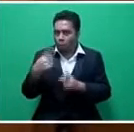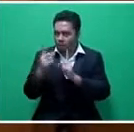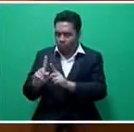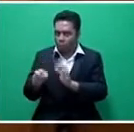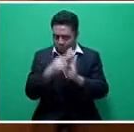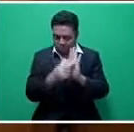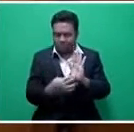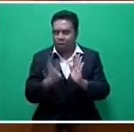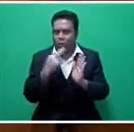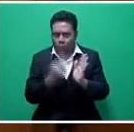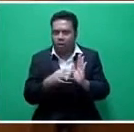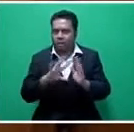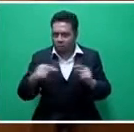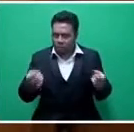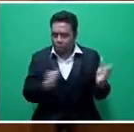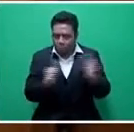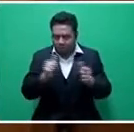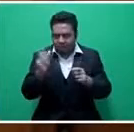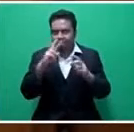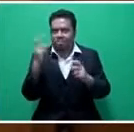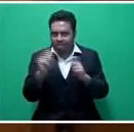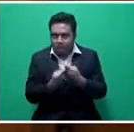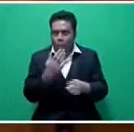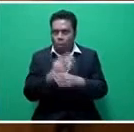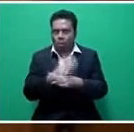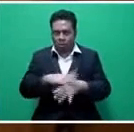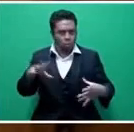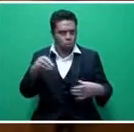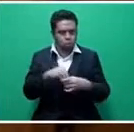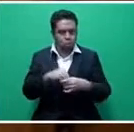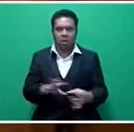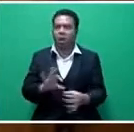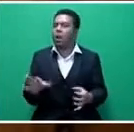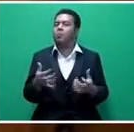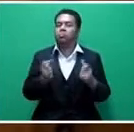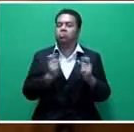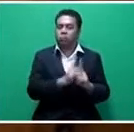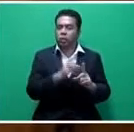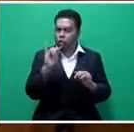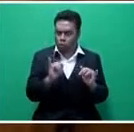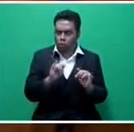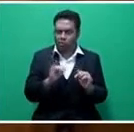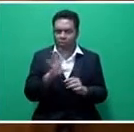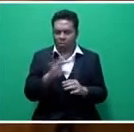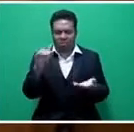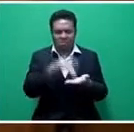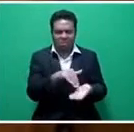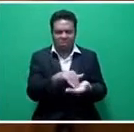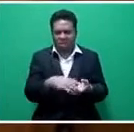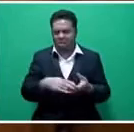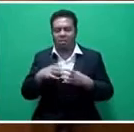schools. The Ministry's audit team works very closely with those schools which have non-compliant issues to ensure that we don't centralize the